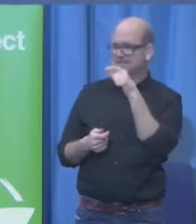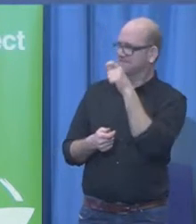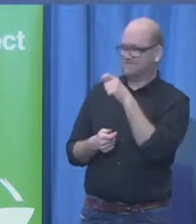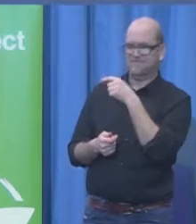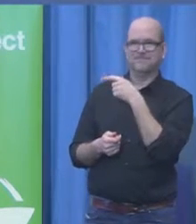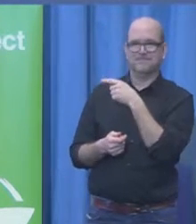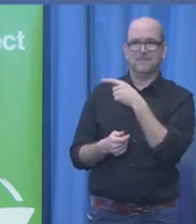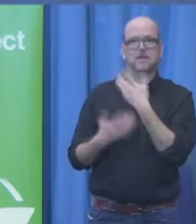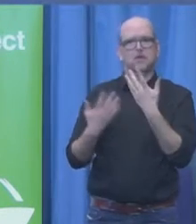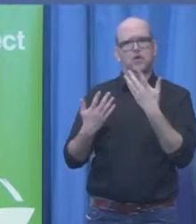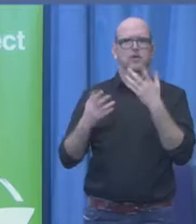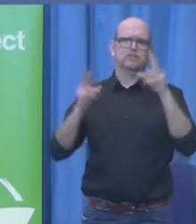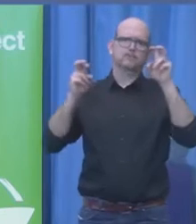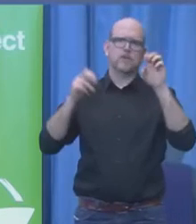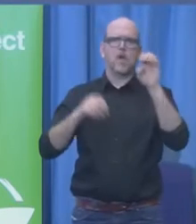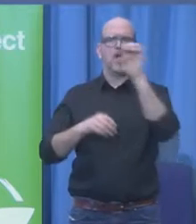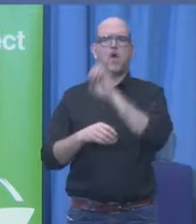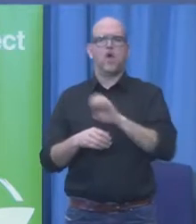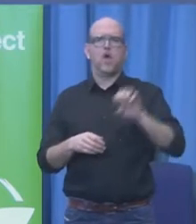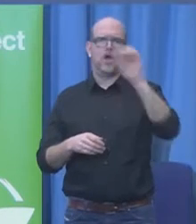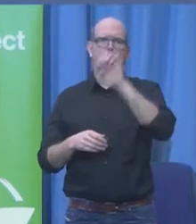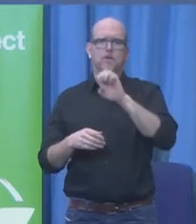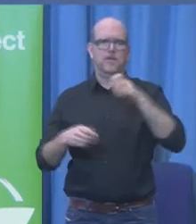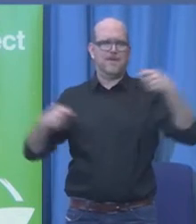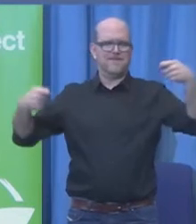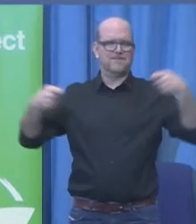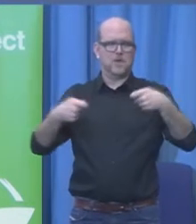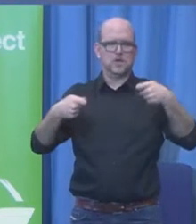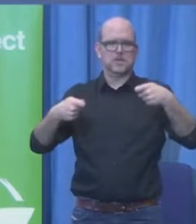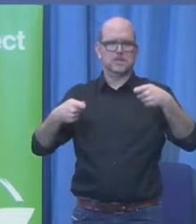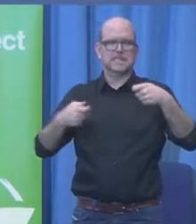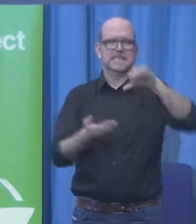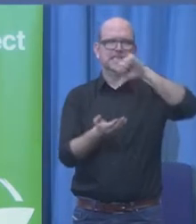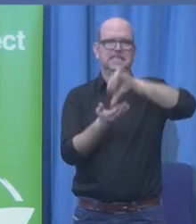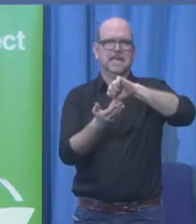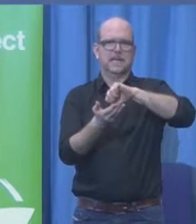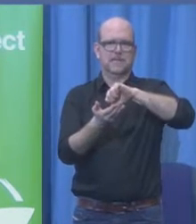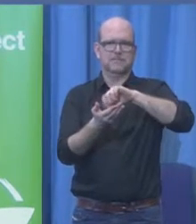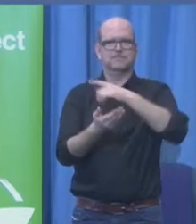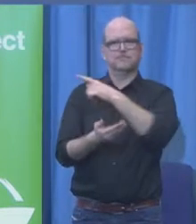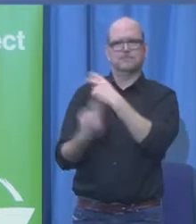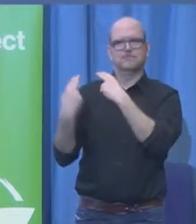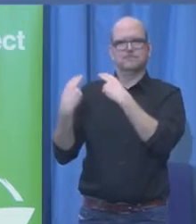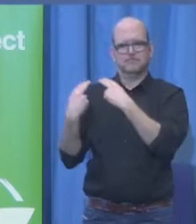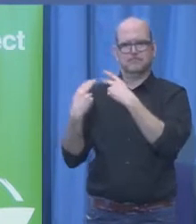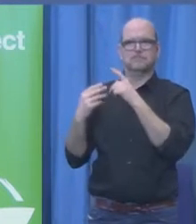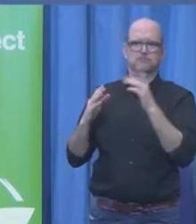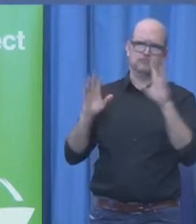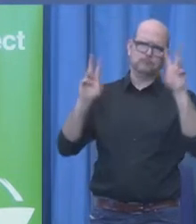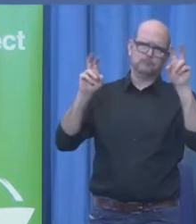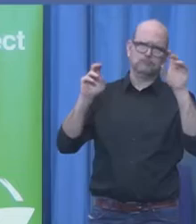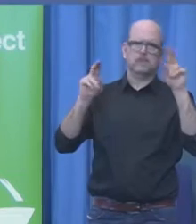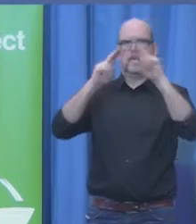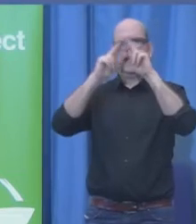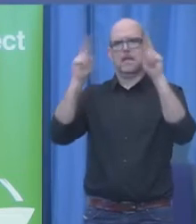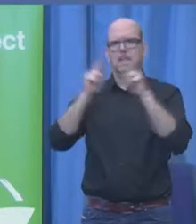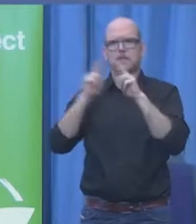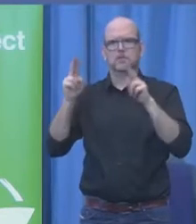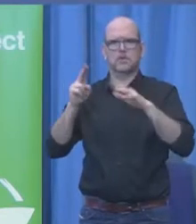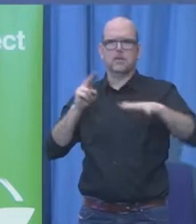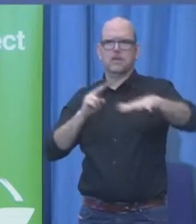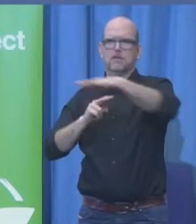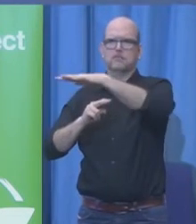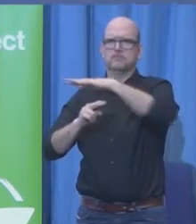Center. The European Foundation Center is an association, an international association of foundations. And